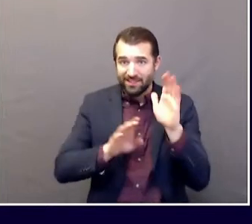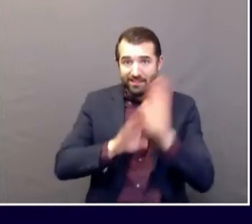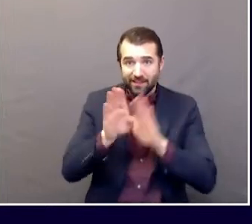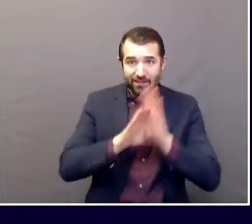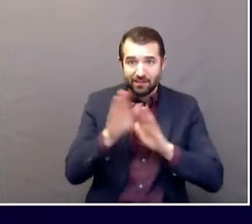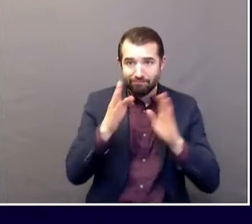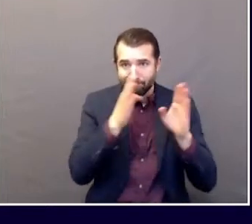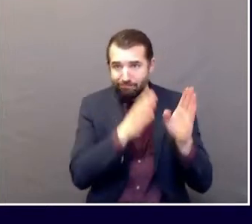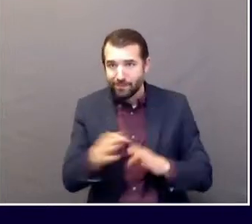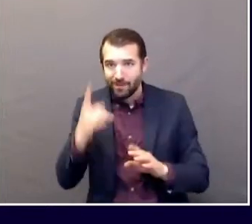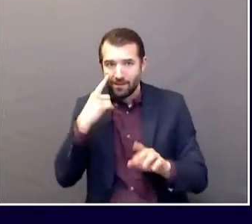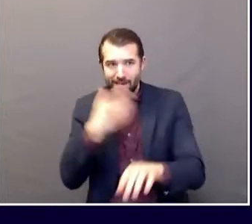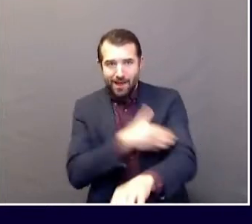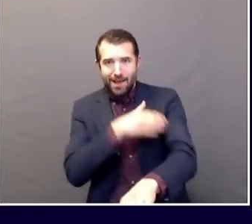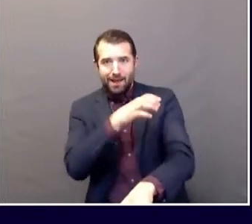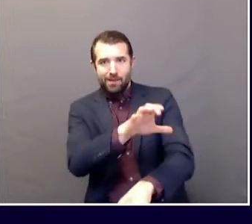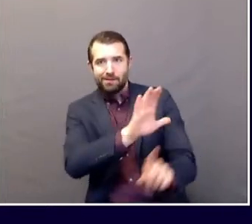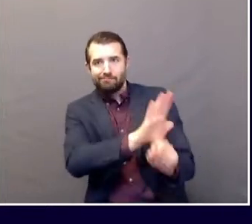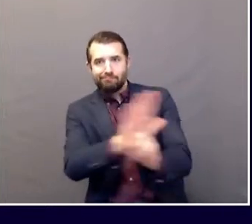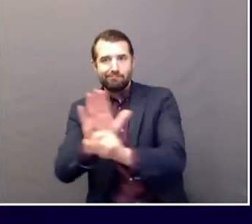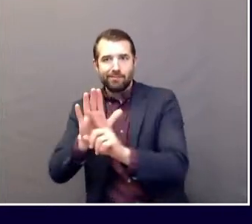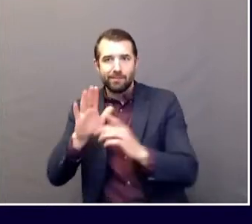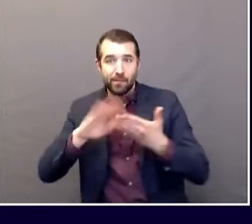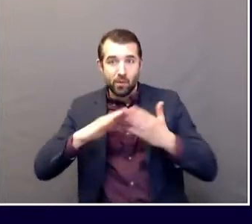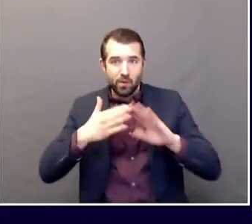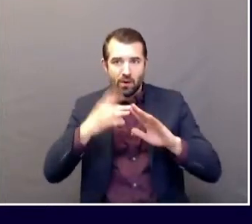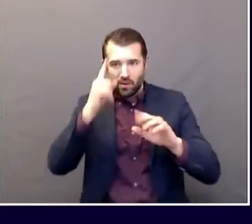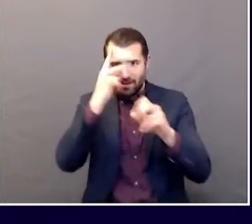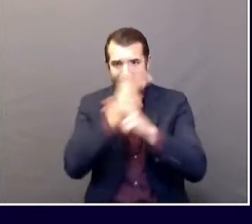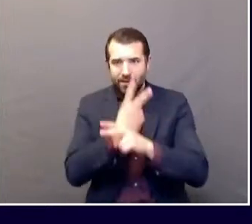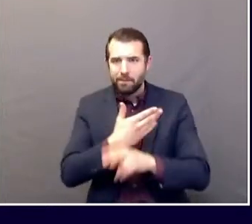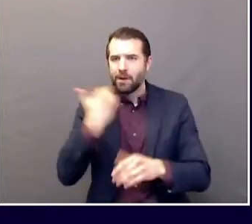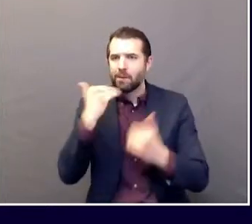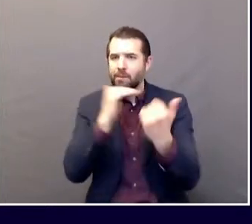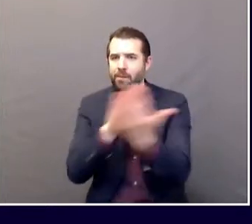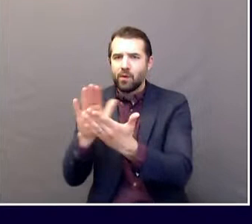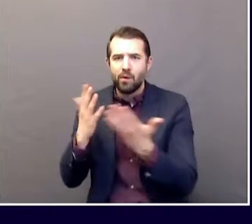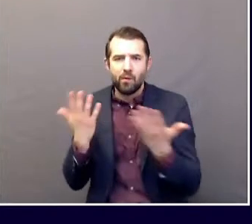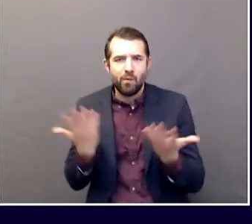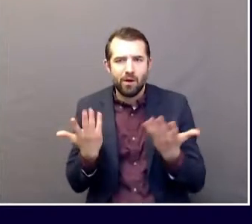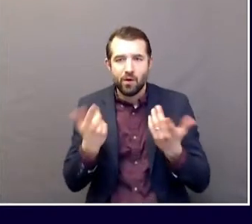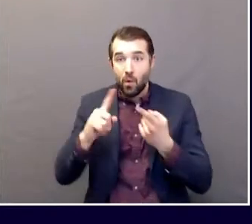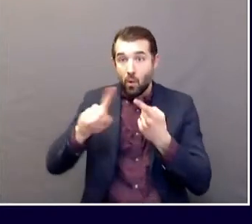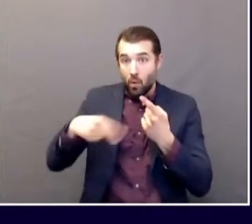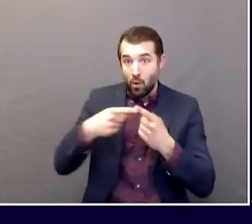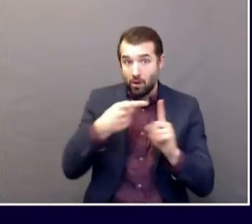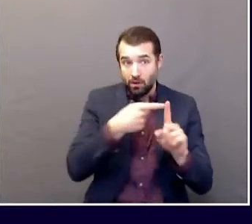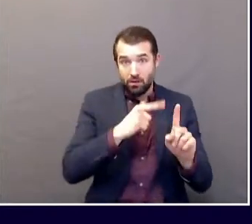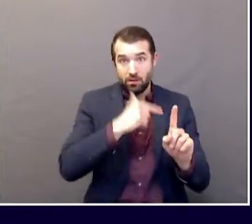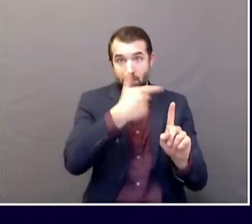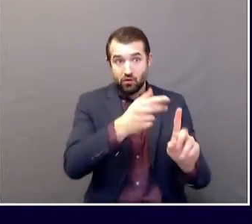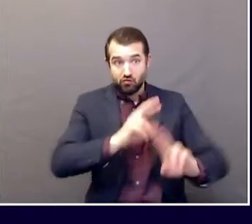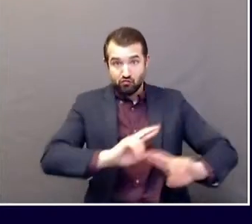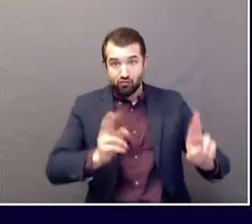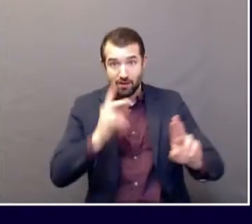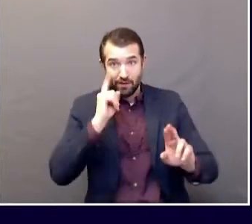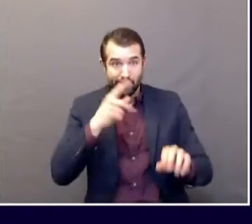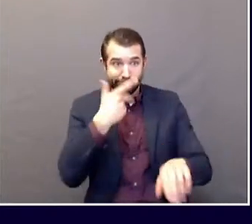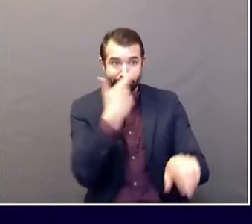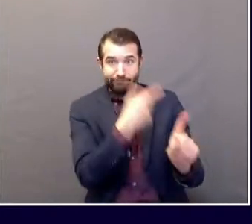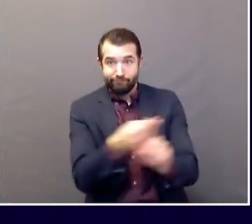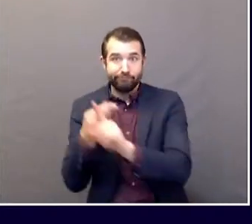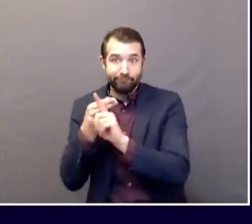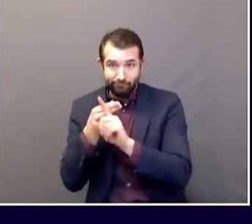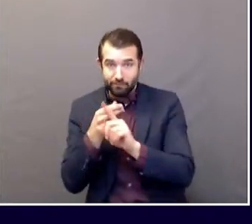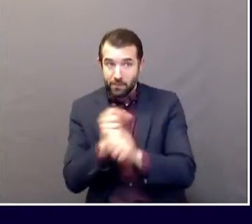empower their communities to figure out what is the best way when it is each individual's time to get vaccinated, that there are no systematic